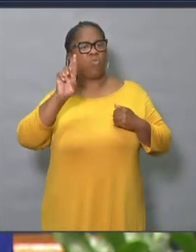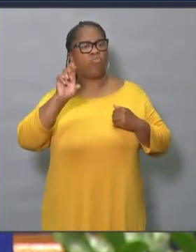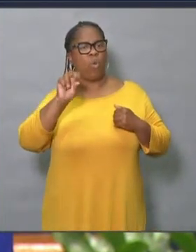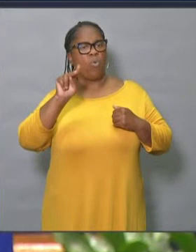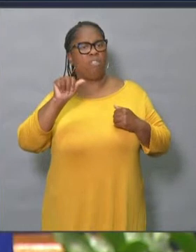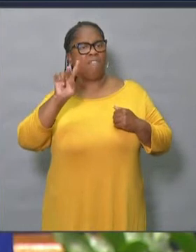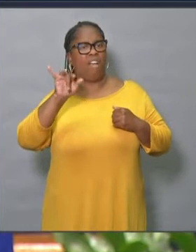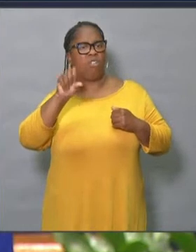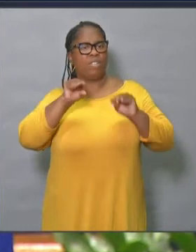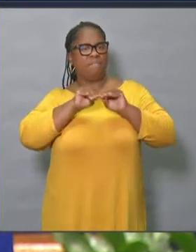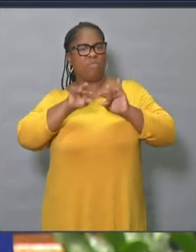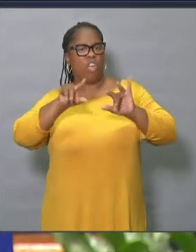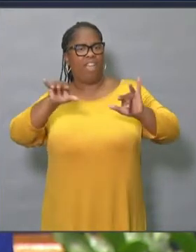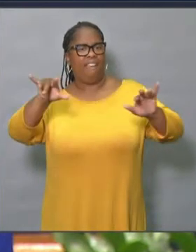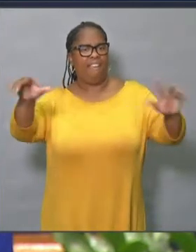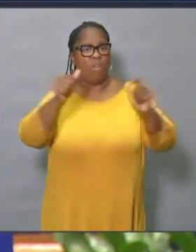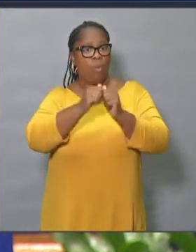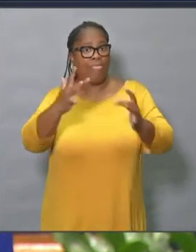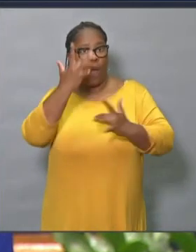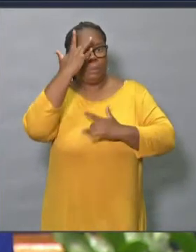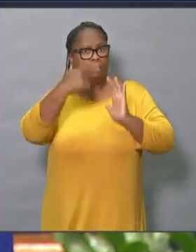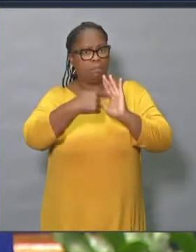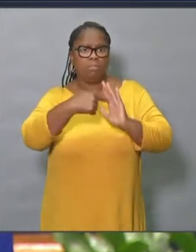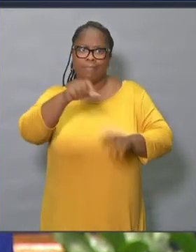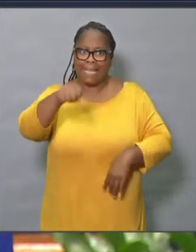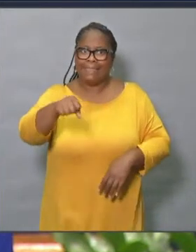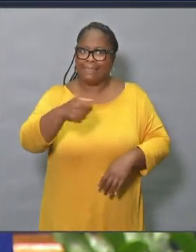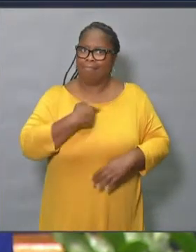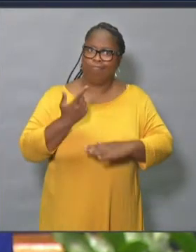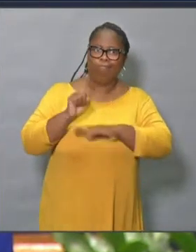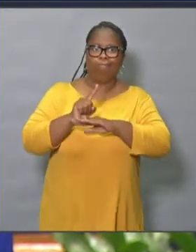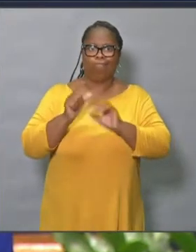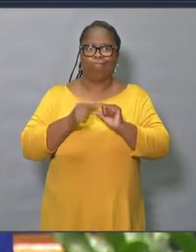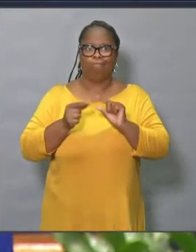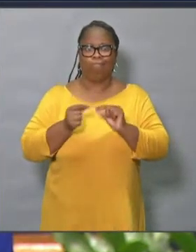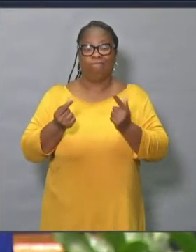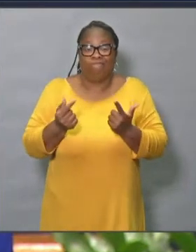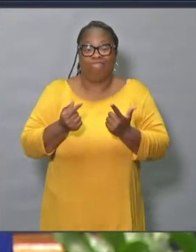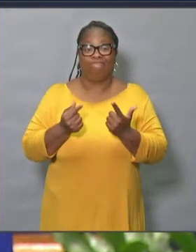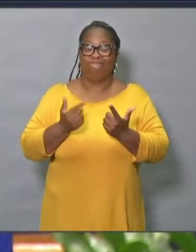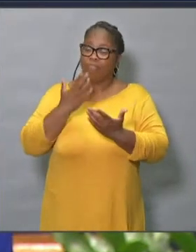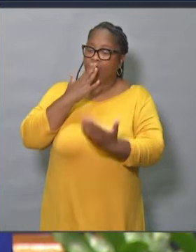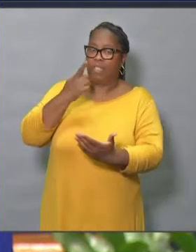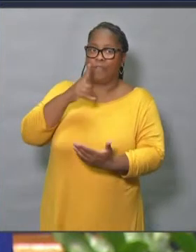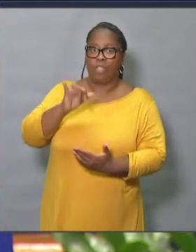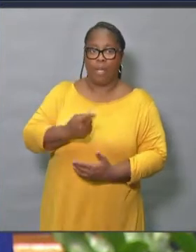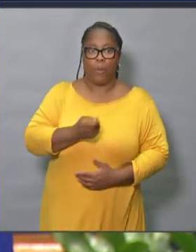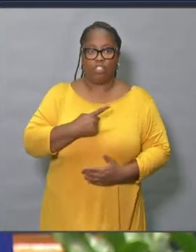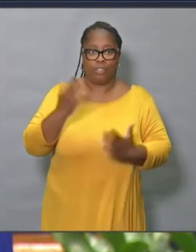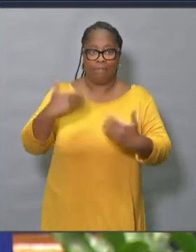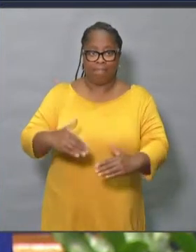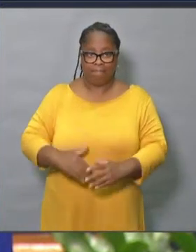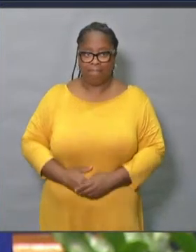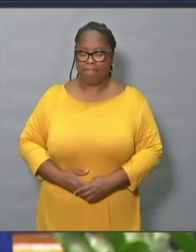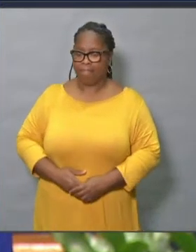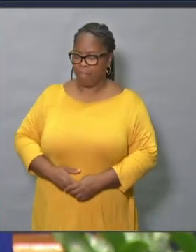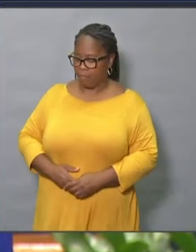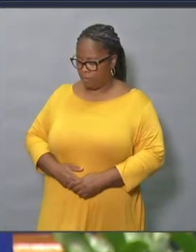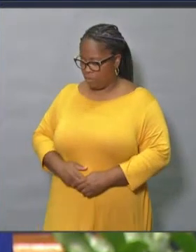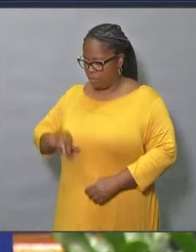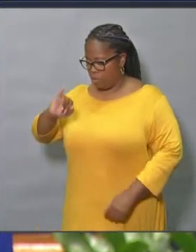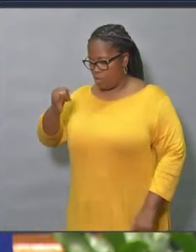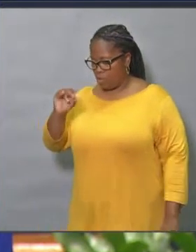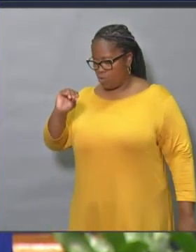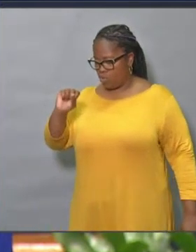that actually demonstrates asymptomatic spread. But thanks for that question. We'll take the next question. And next we turn to the line of